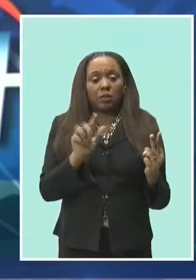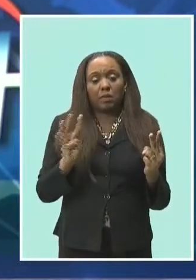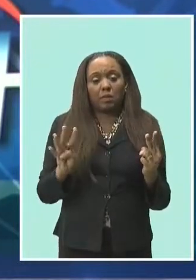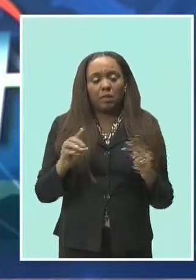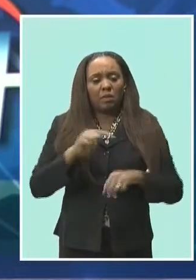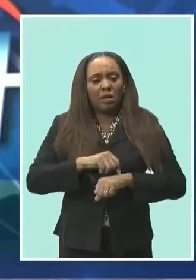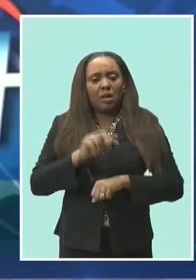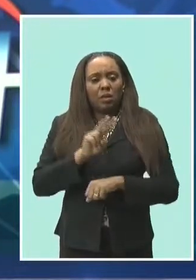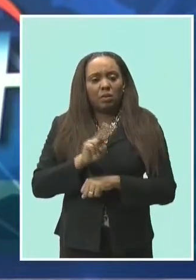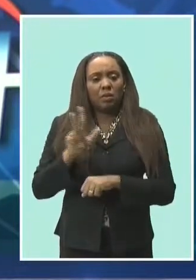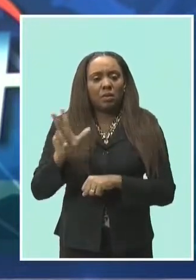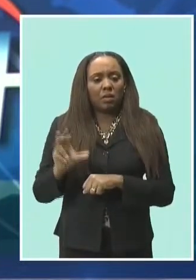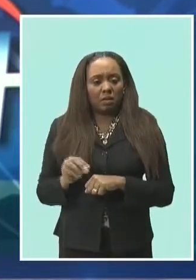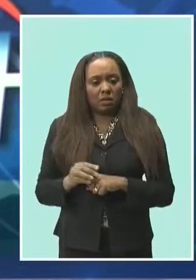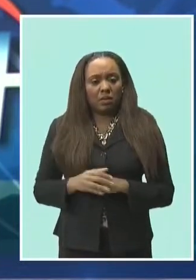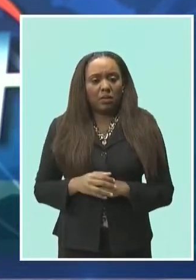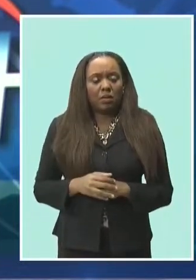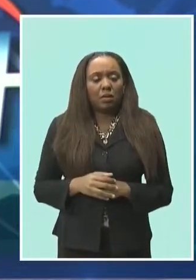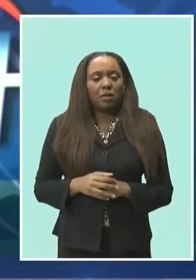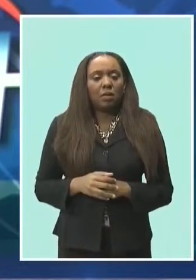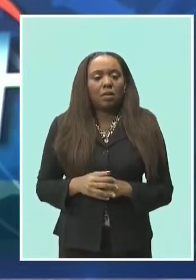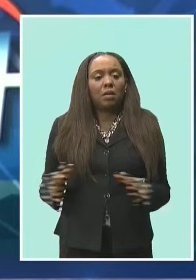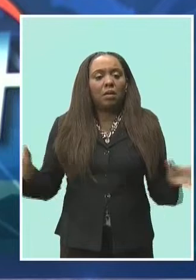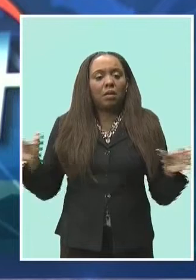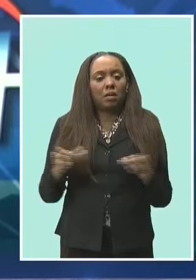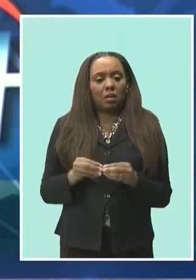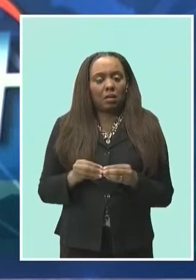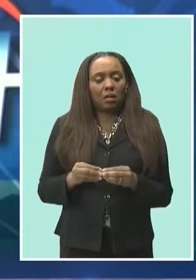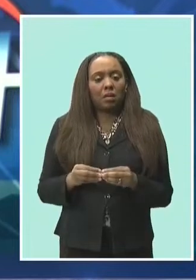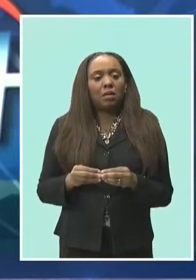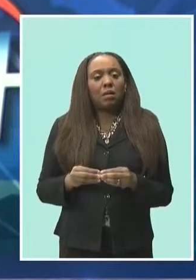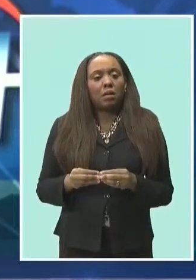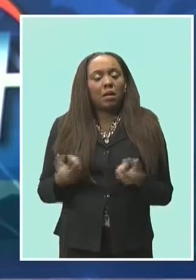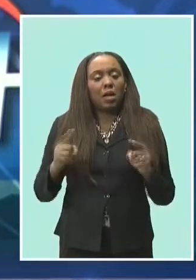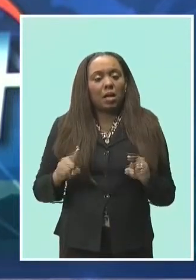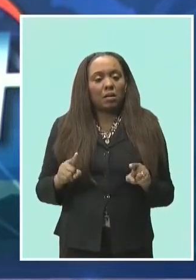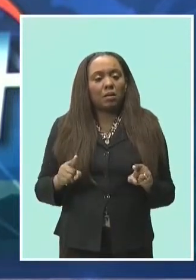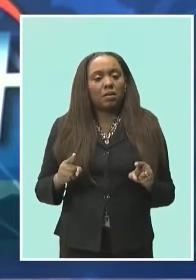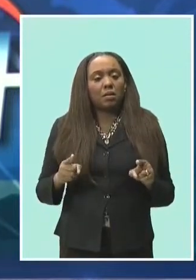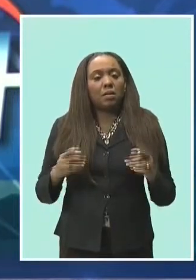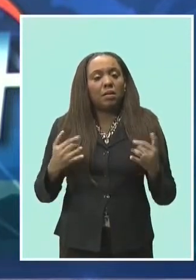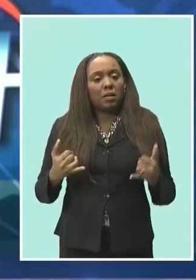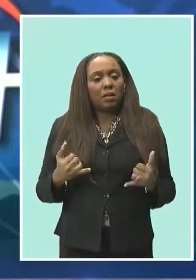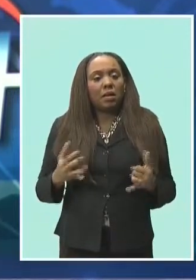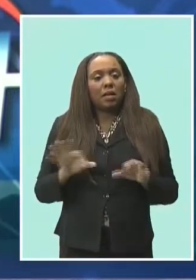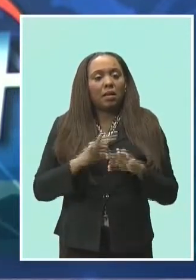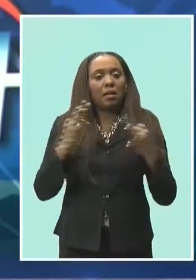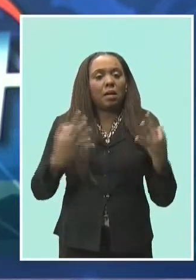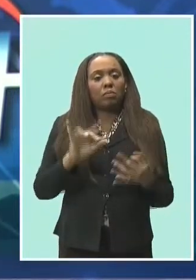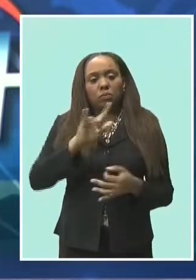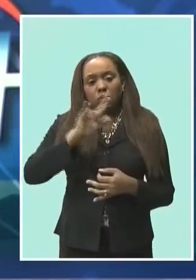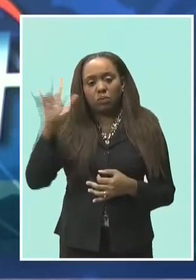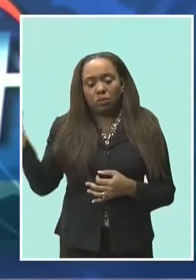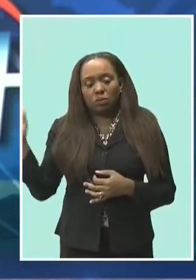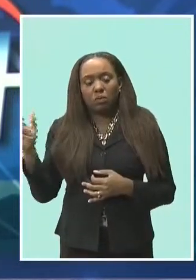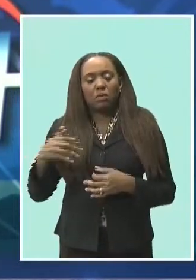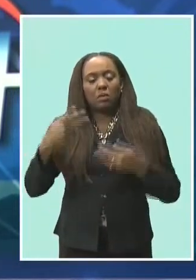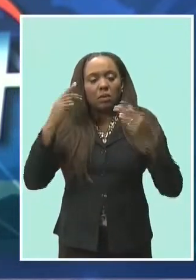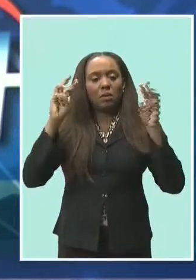informed by Press Secretary Roy Morris the meeting came as the family was due to leave Barbados. Ms. Motley again expressed